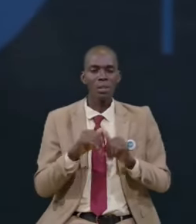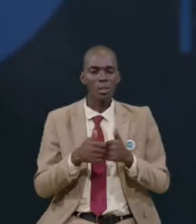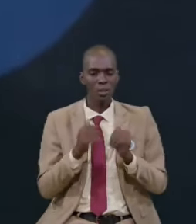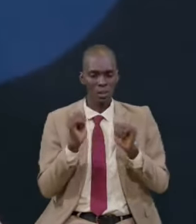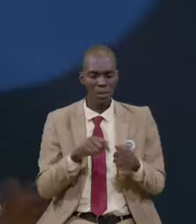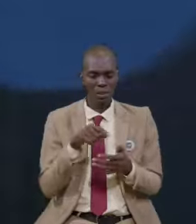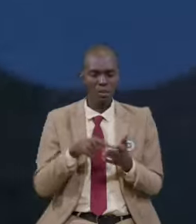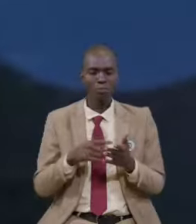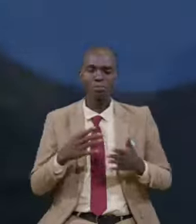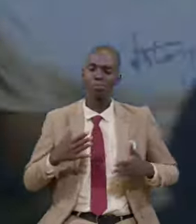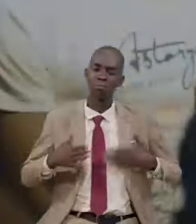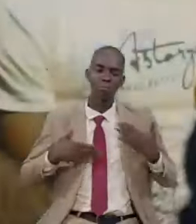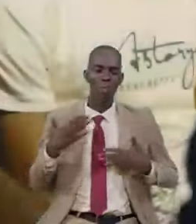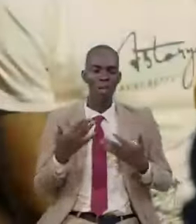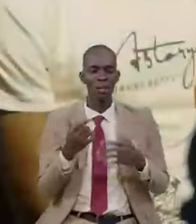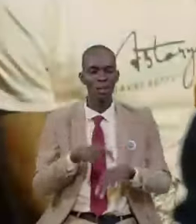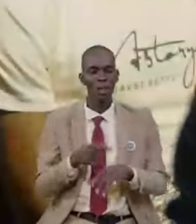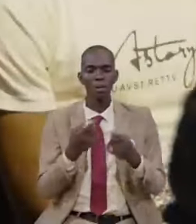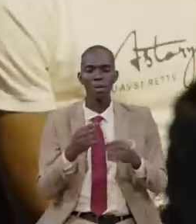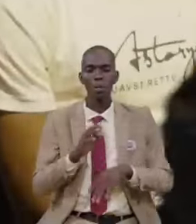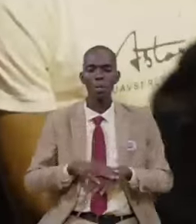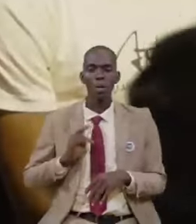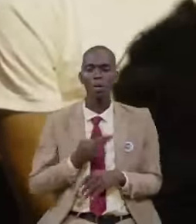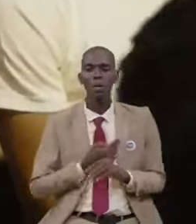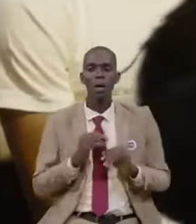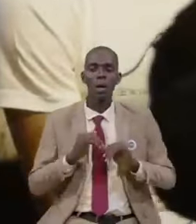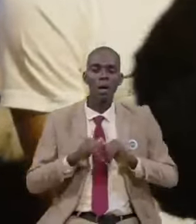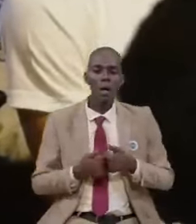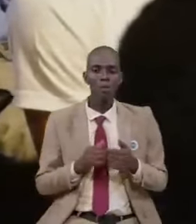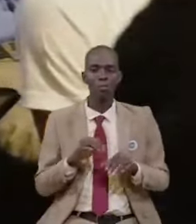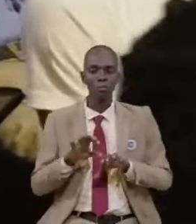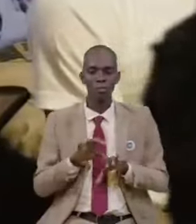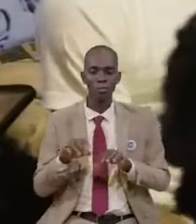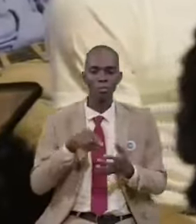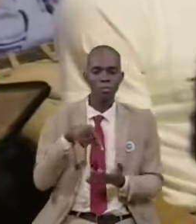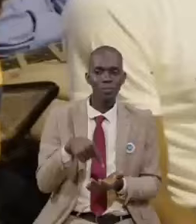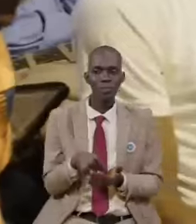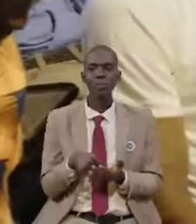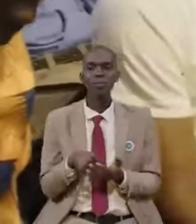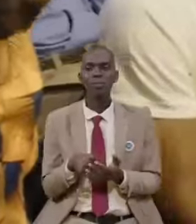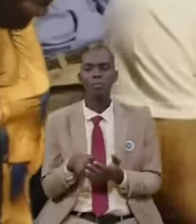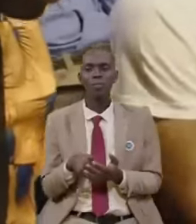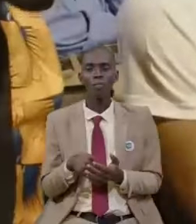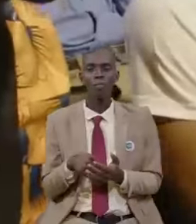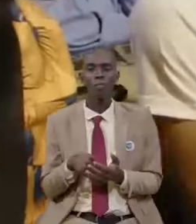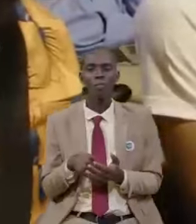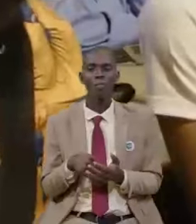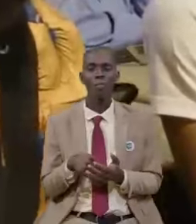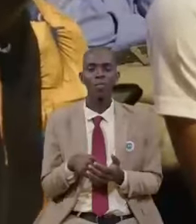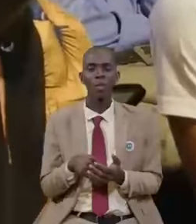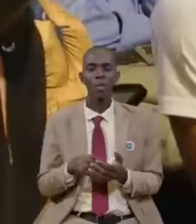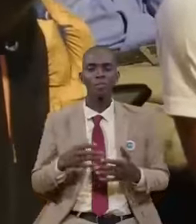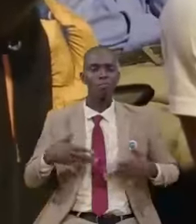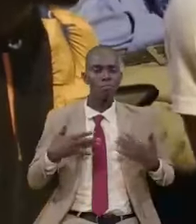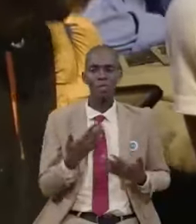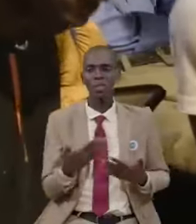us? How does this joyful event take place in our lives? It says